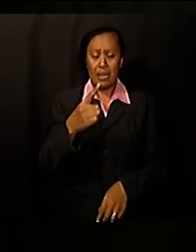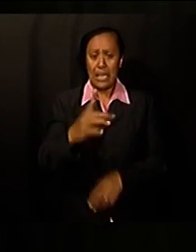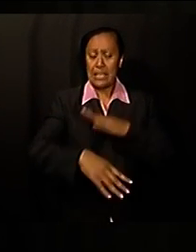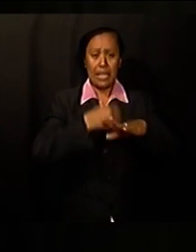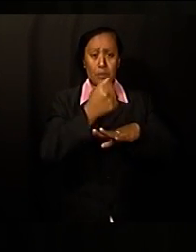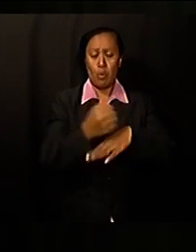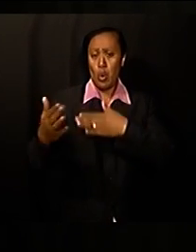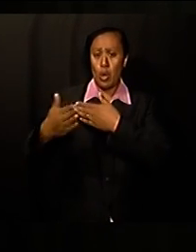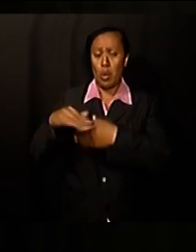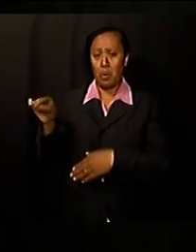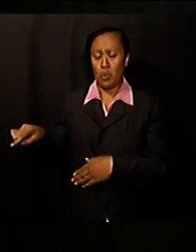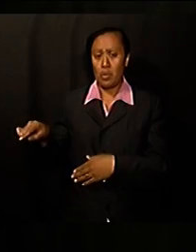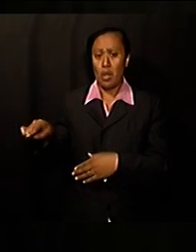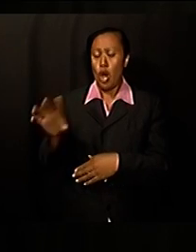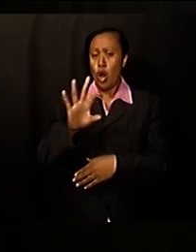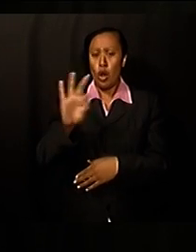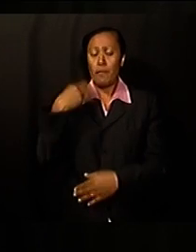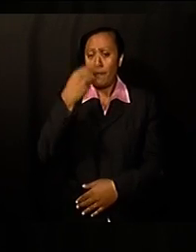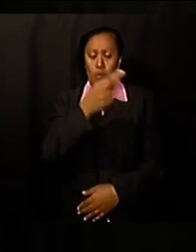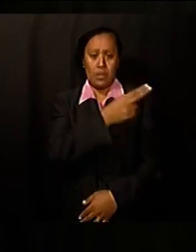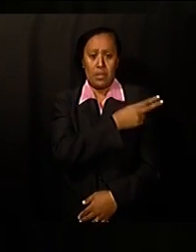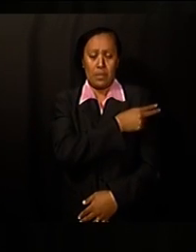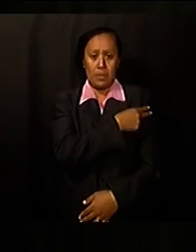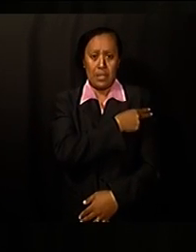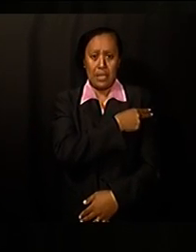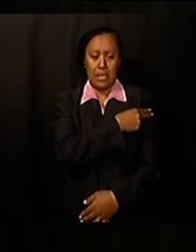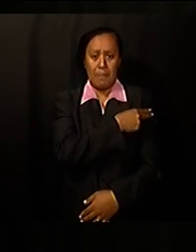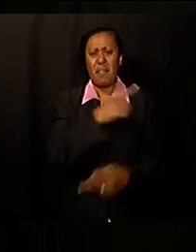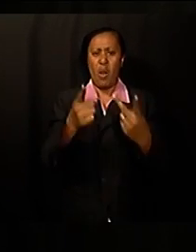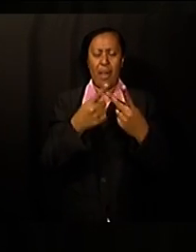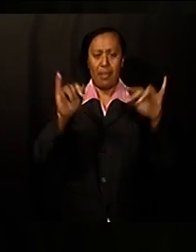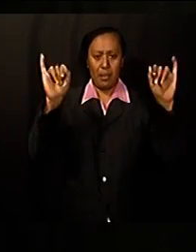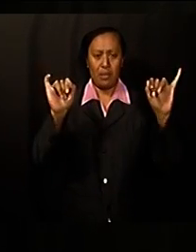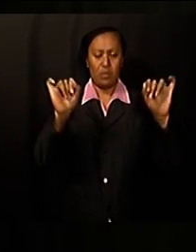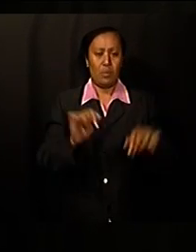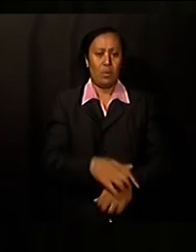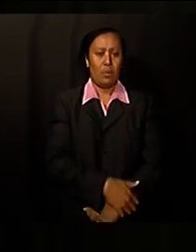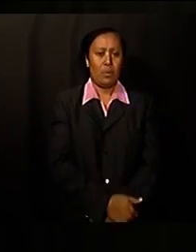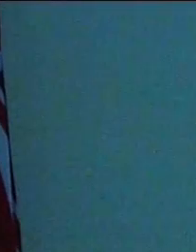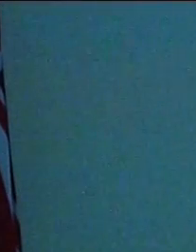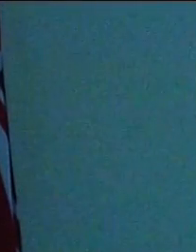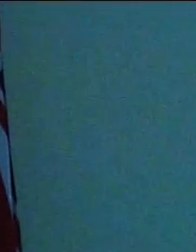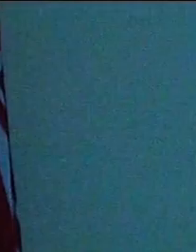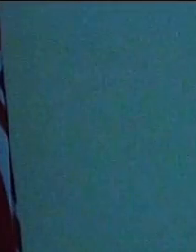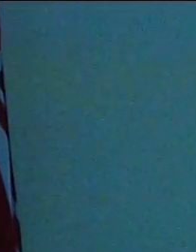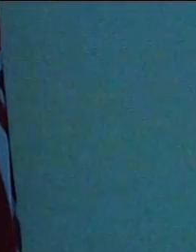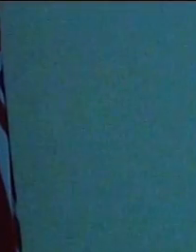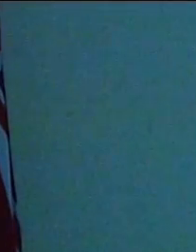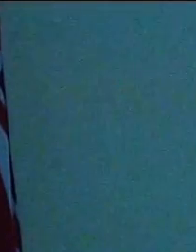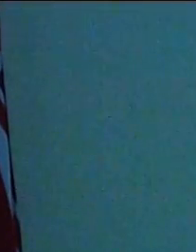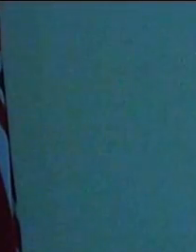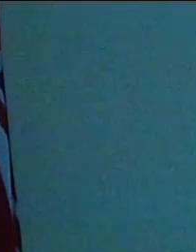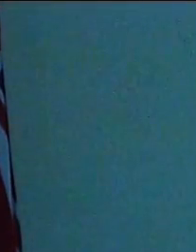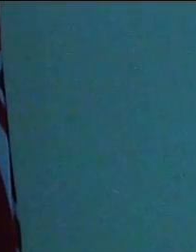establishment was closed down for any other reason than breaches of food security laws is untrue. In a letter to